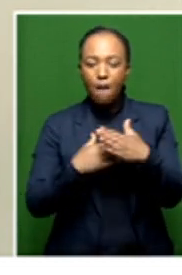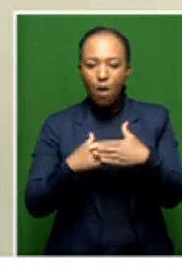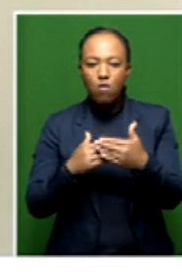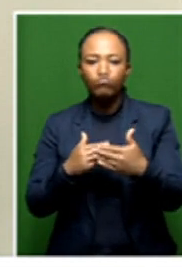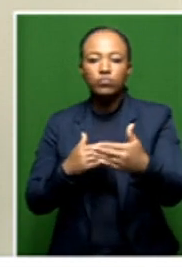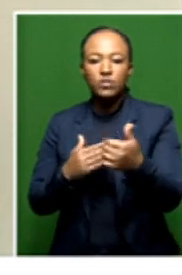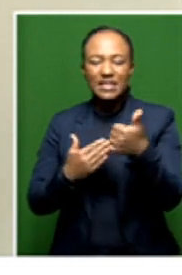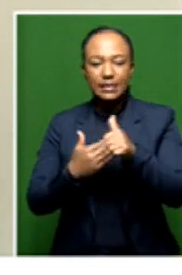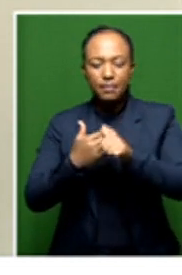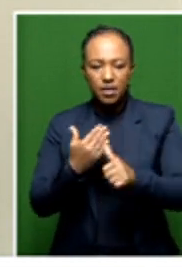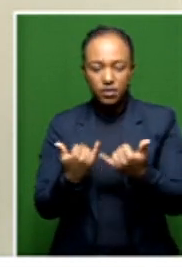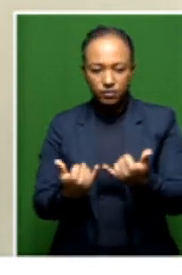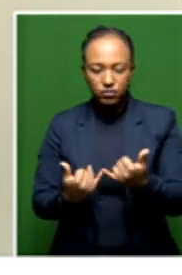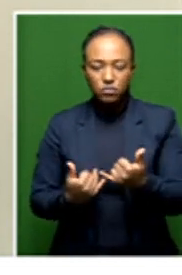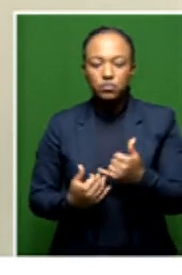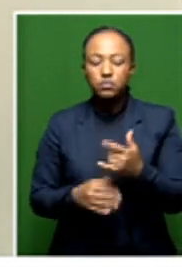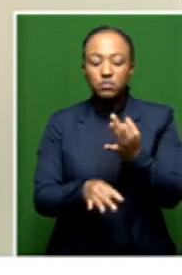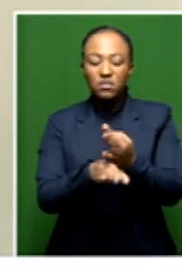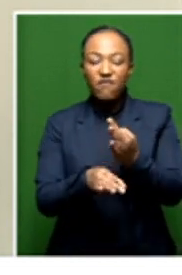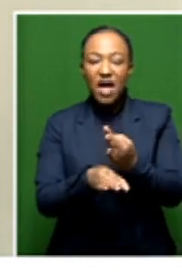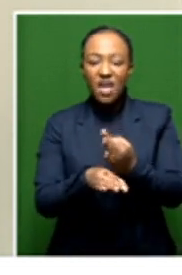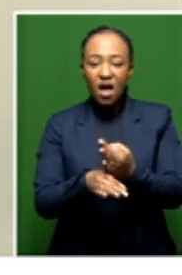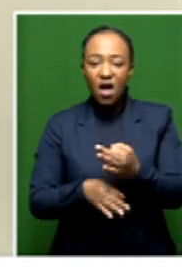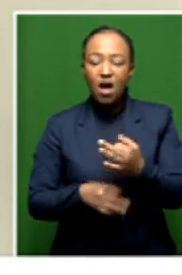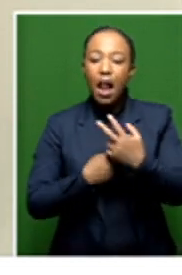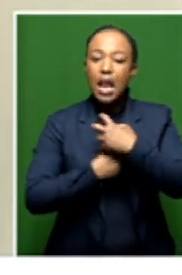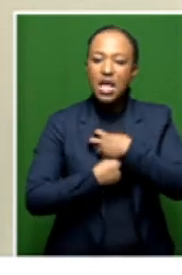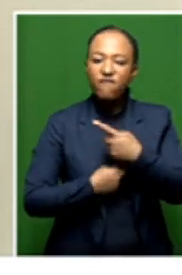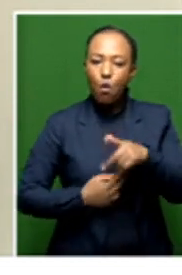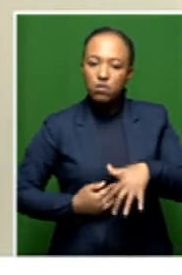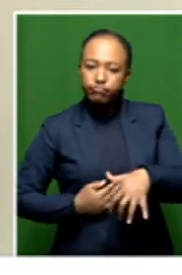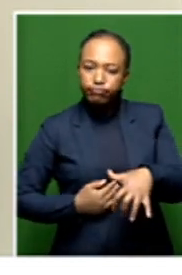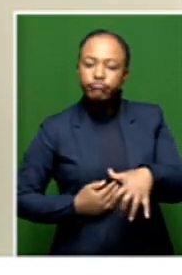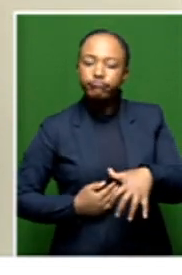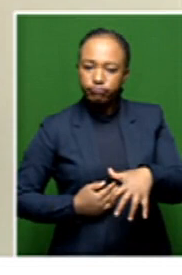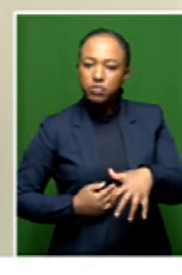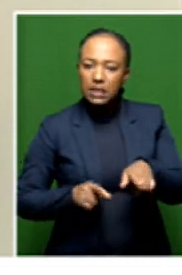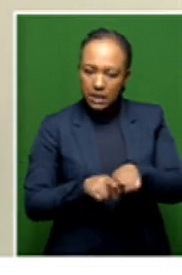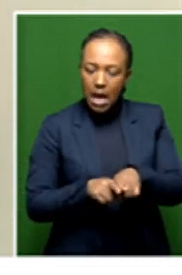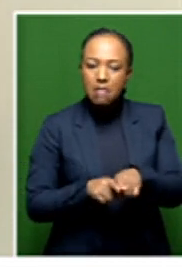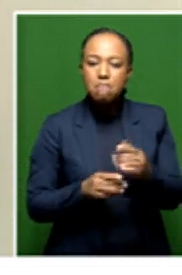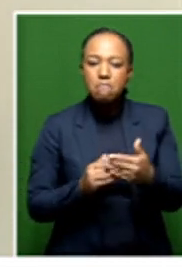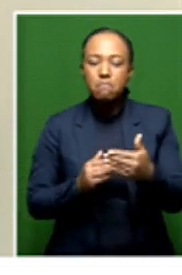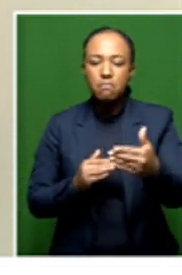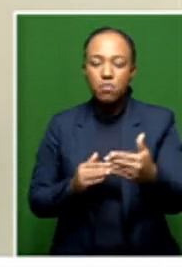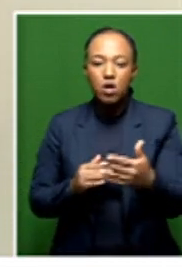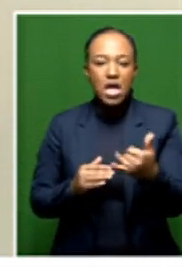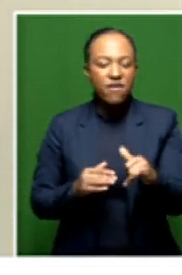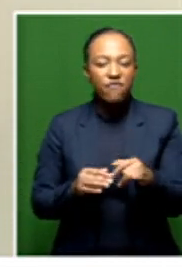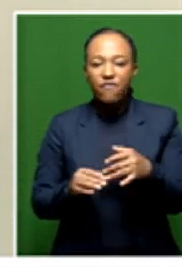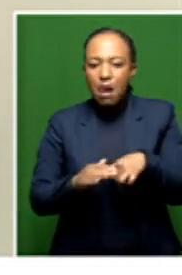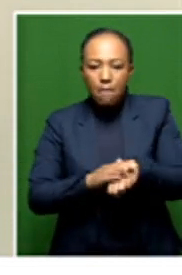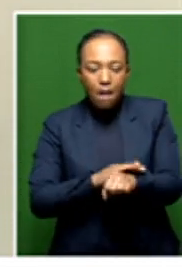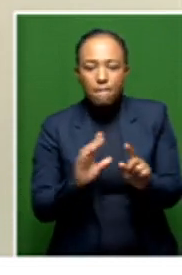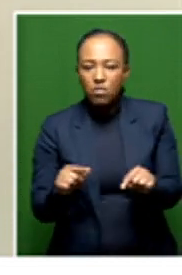6 months. We have paternity leave that also has been extended, and you have those that initially, if you cannot bear children, you would not be able